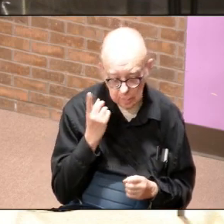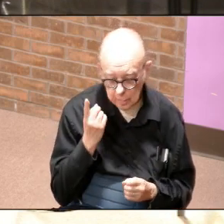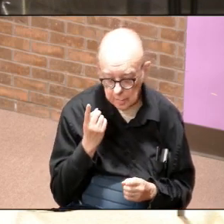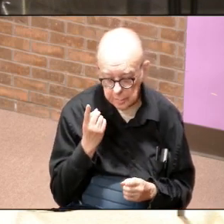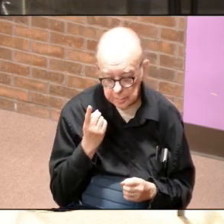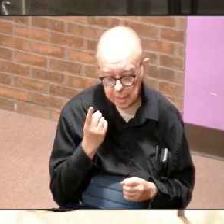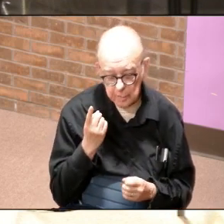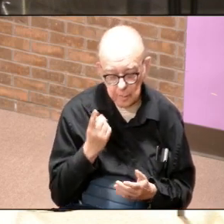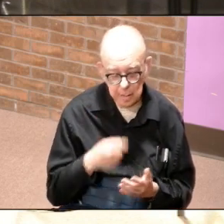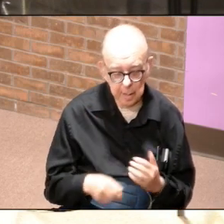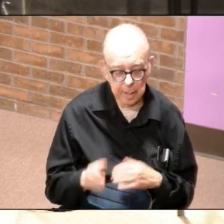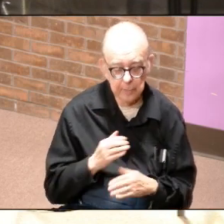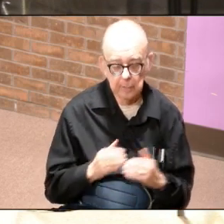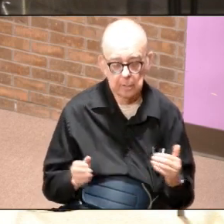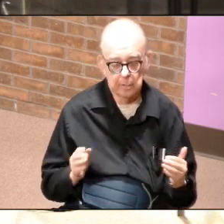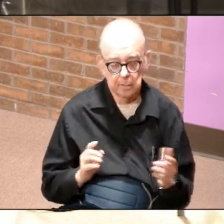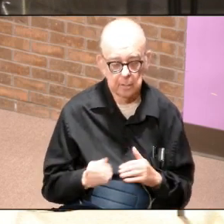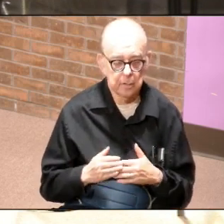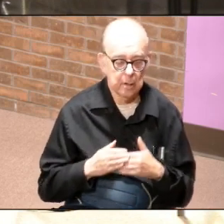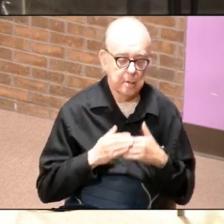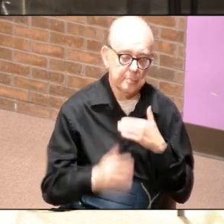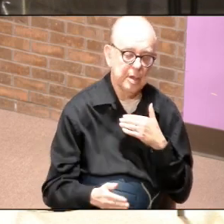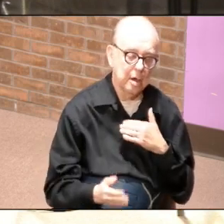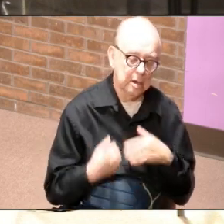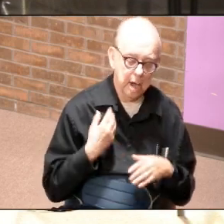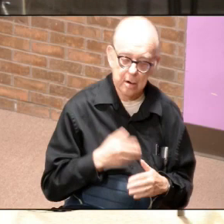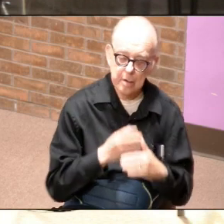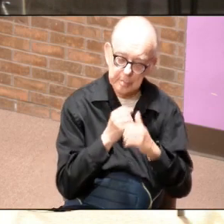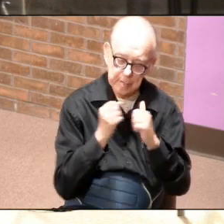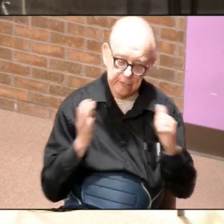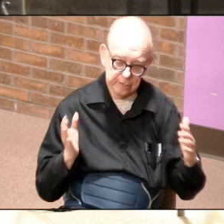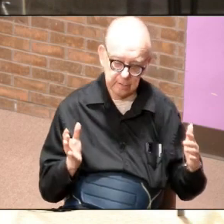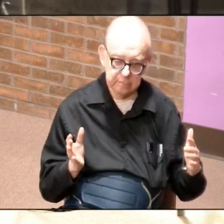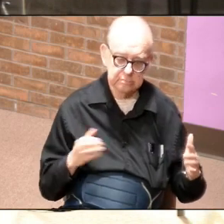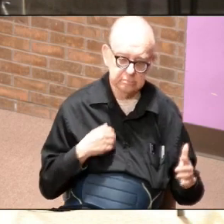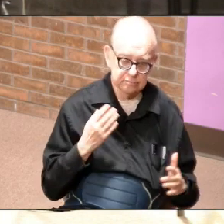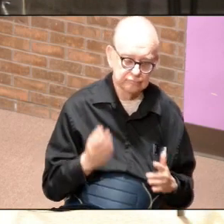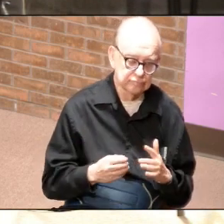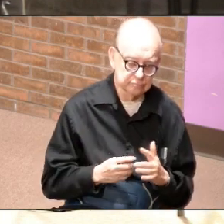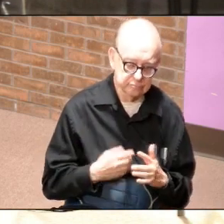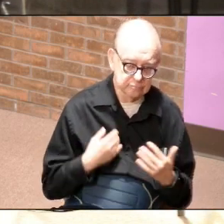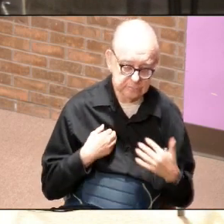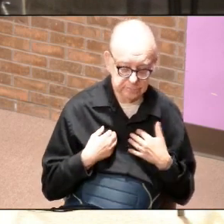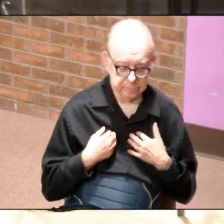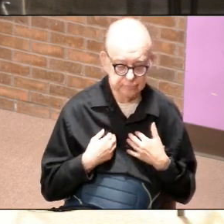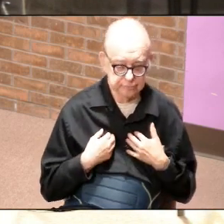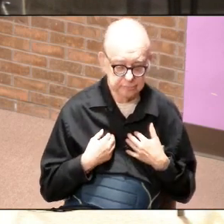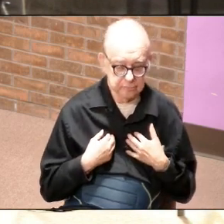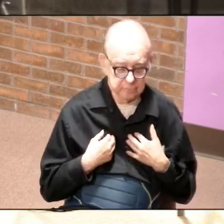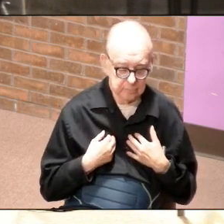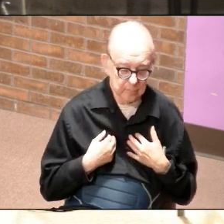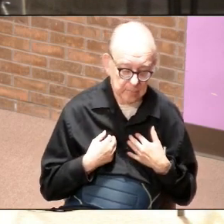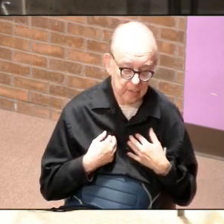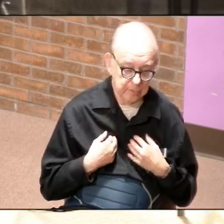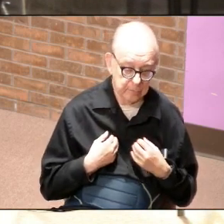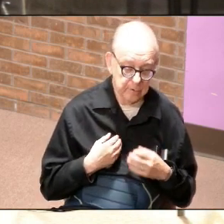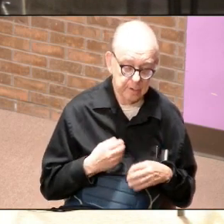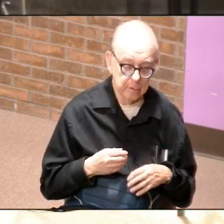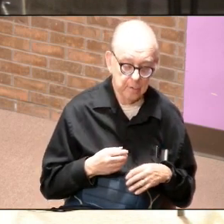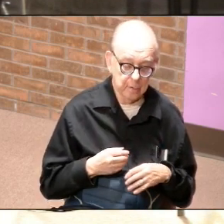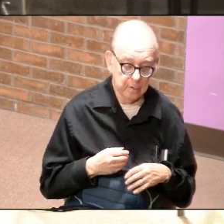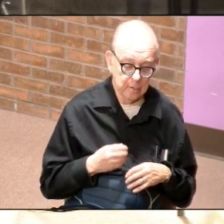like. It is beyond our imagination. And we come up with some really far out stuff